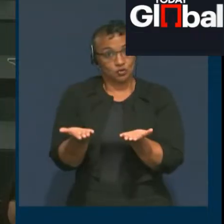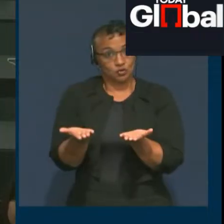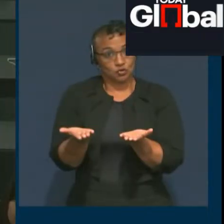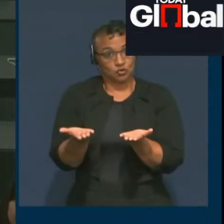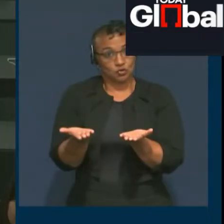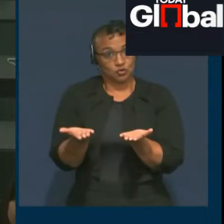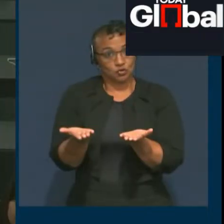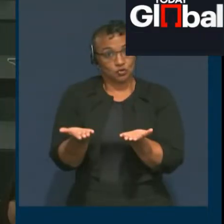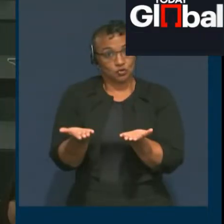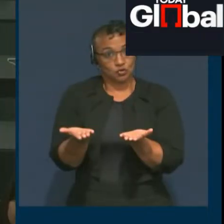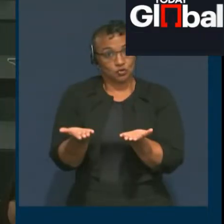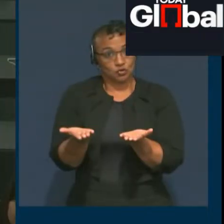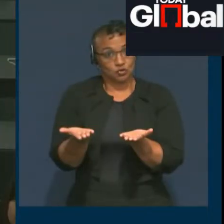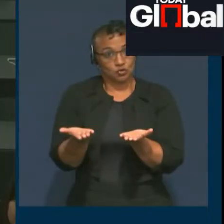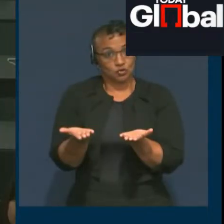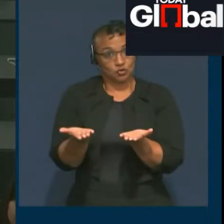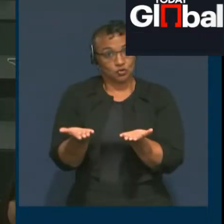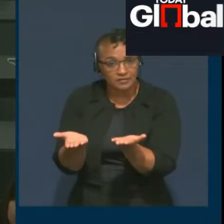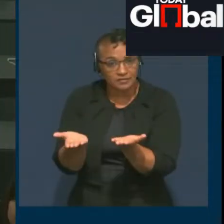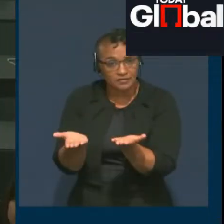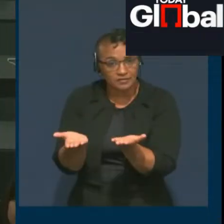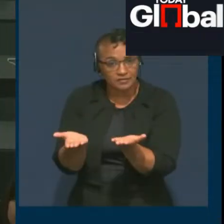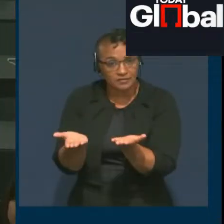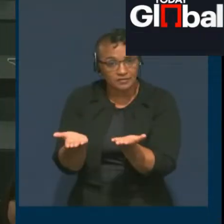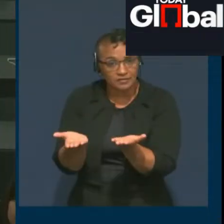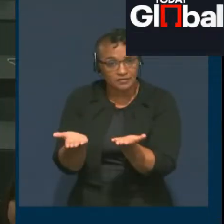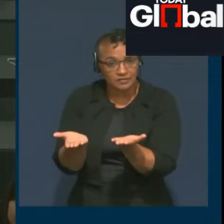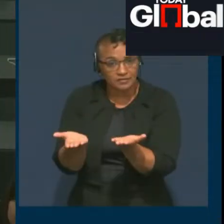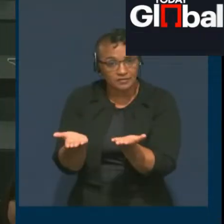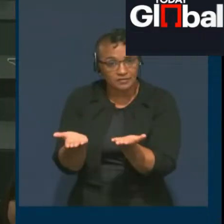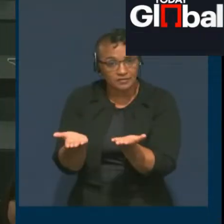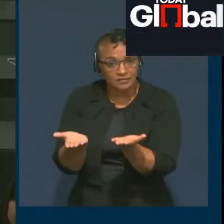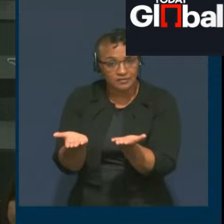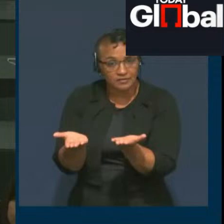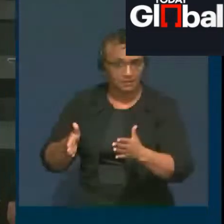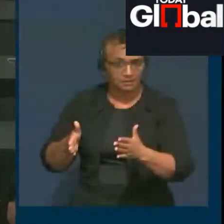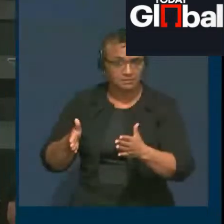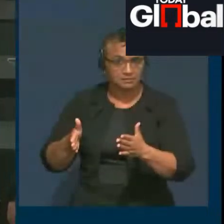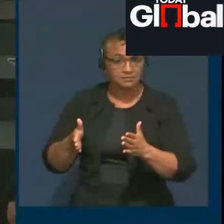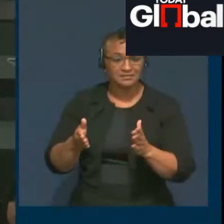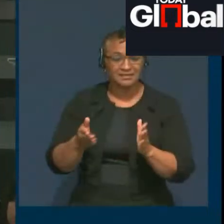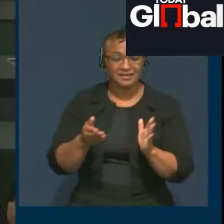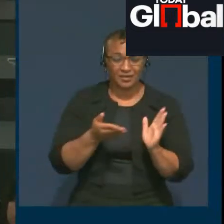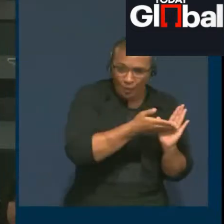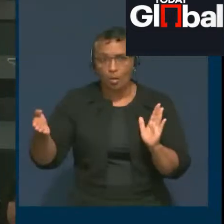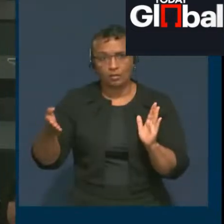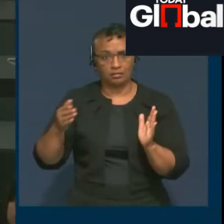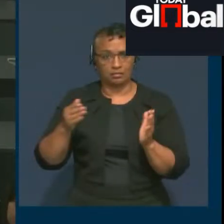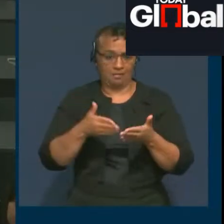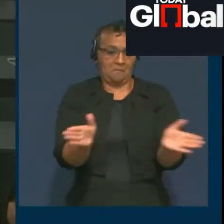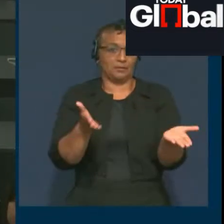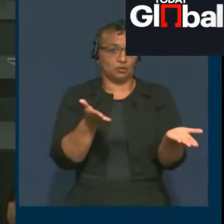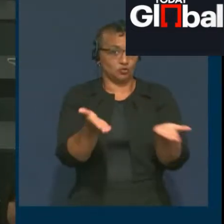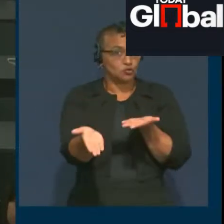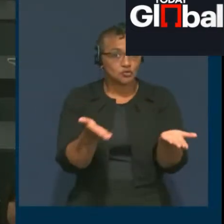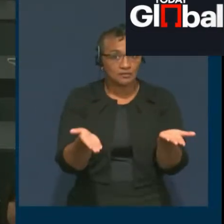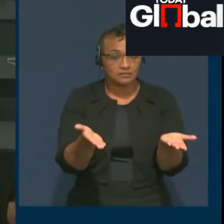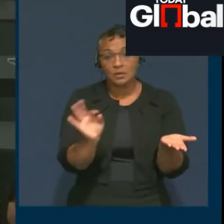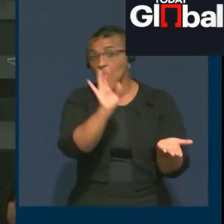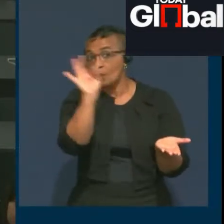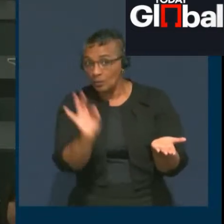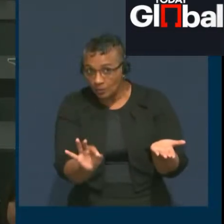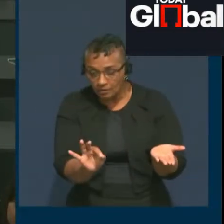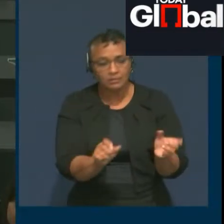reasonable accommodation in all places where public services are provided, so that persons with